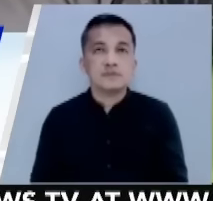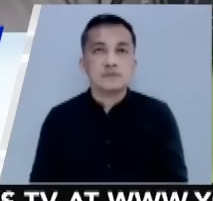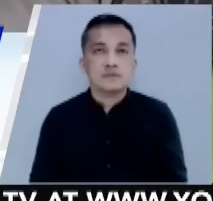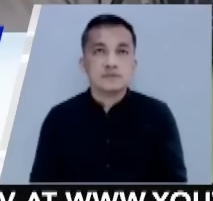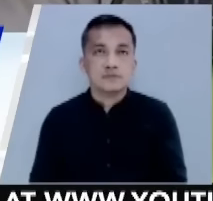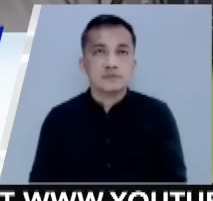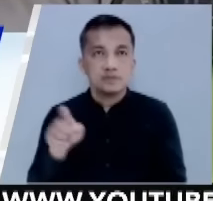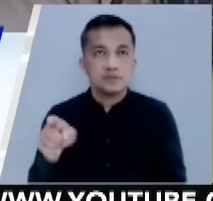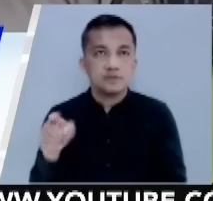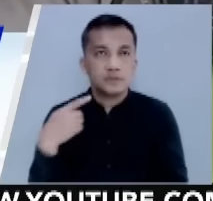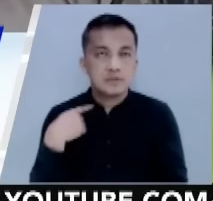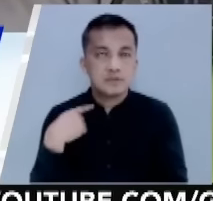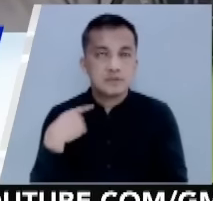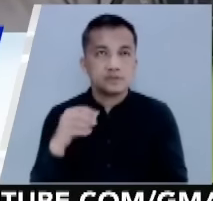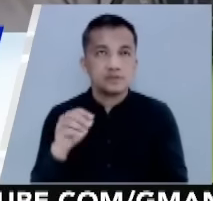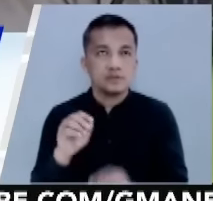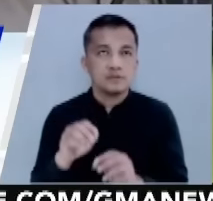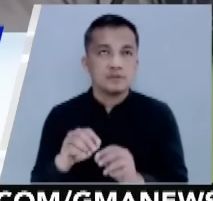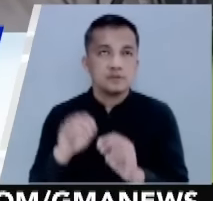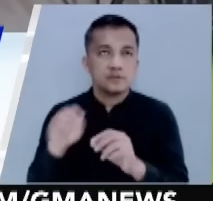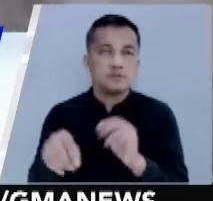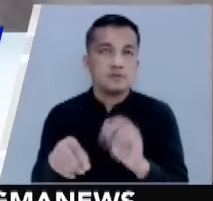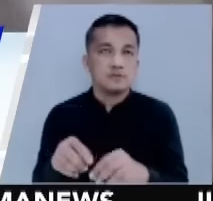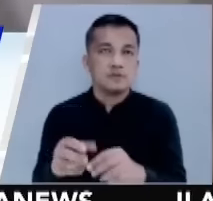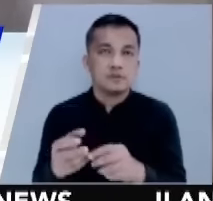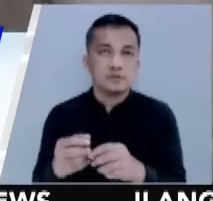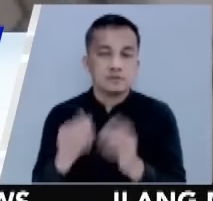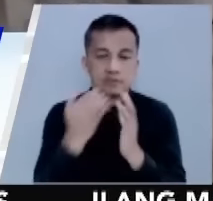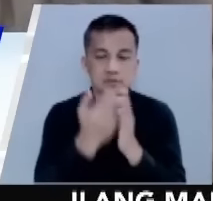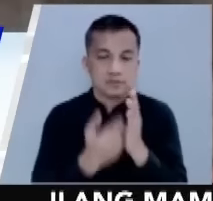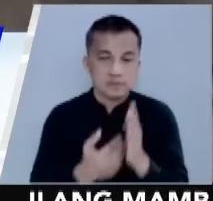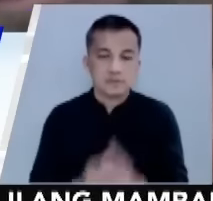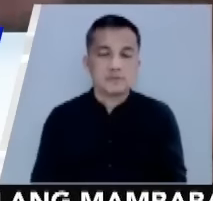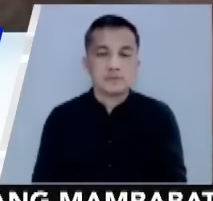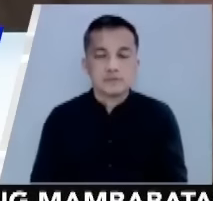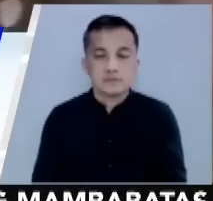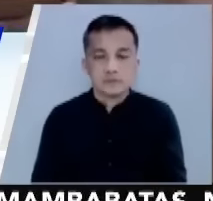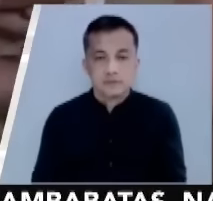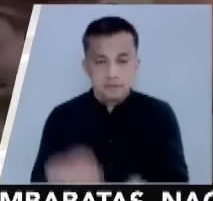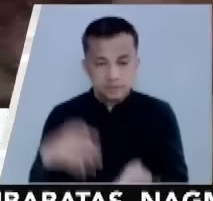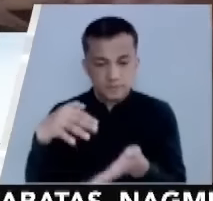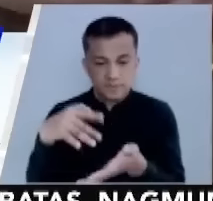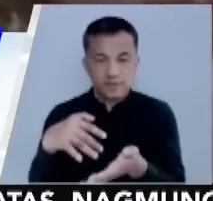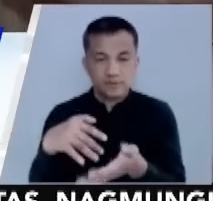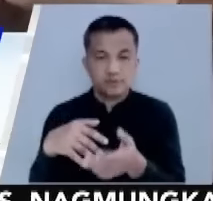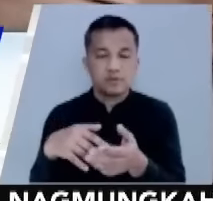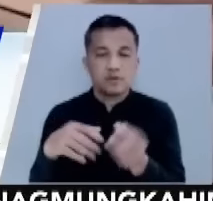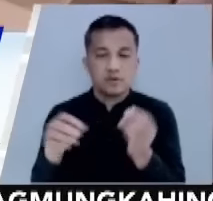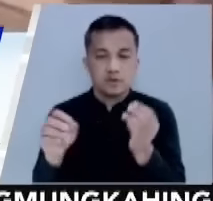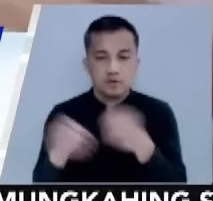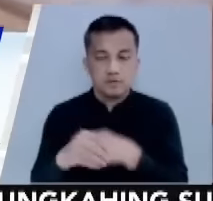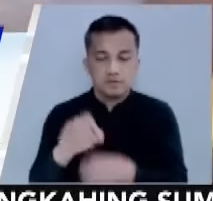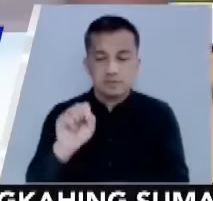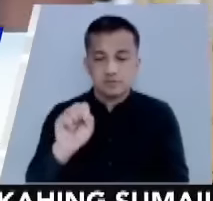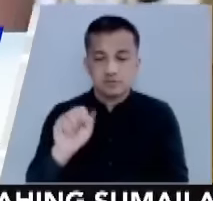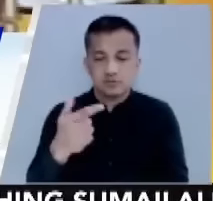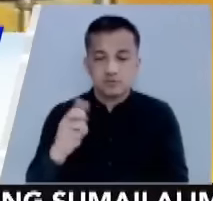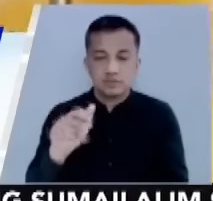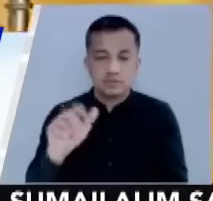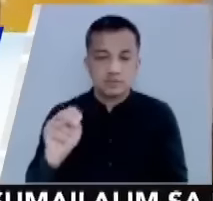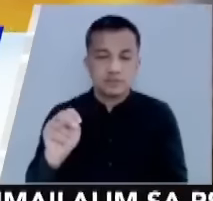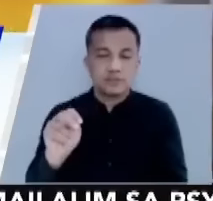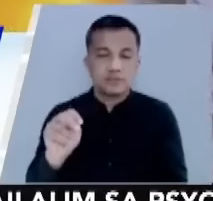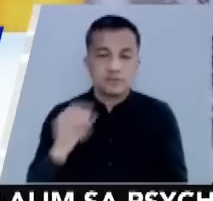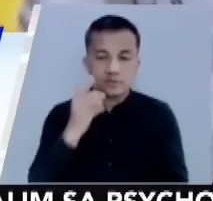sa ating mga listahan. Pag-aaralan daw ng Office of the Solicitor General ang mga